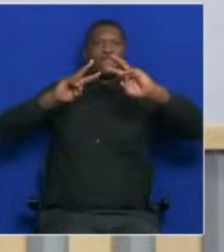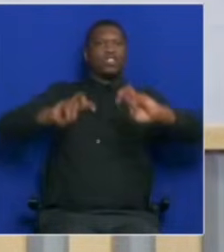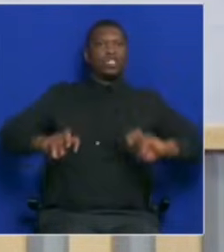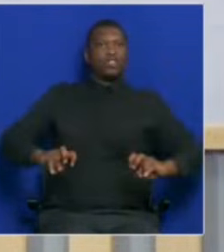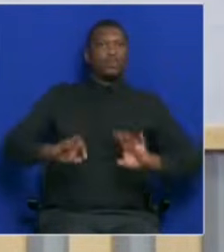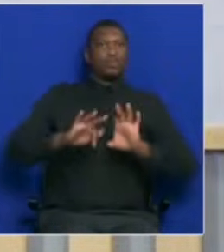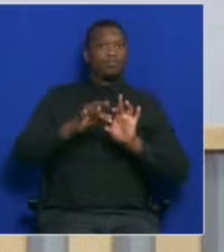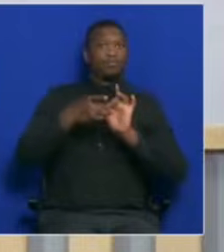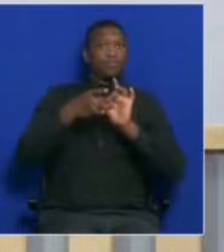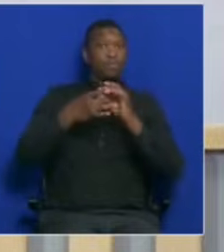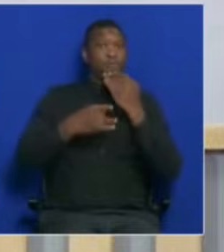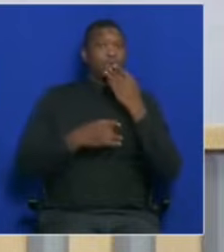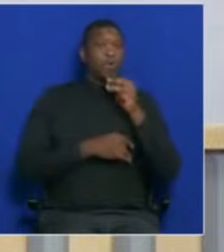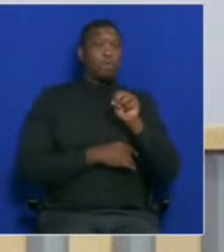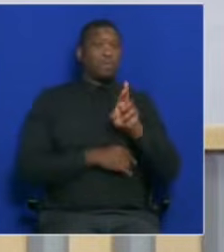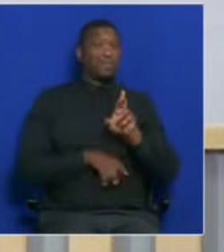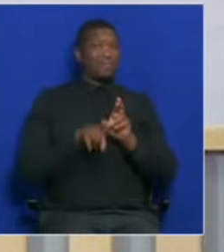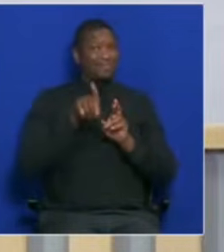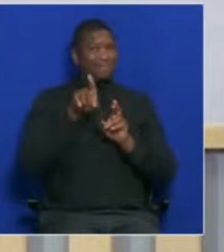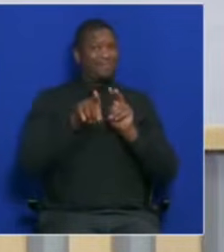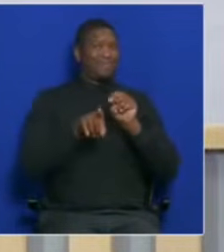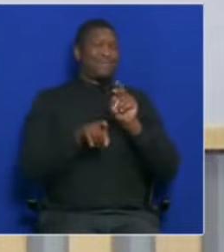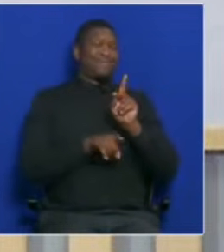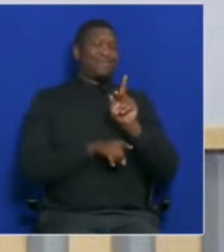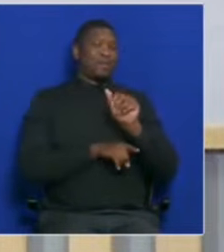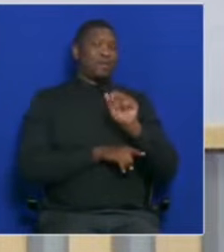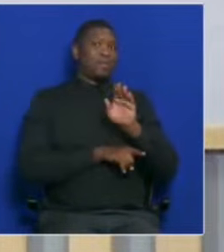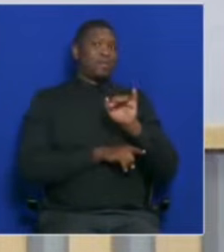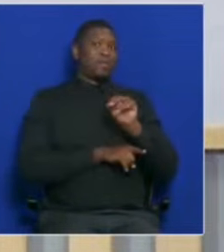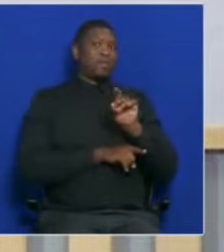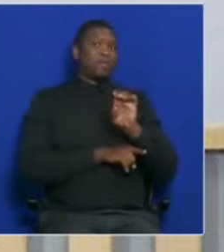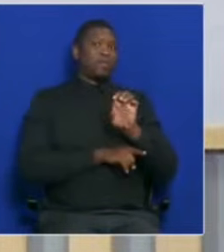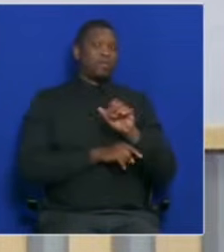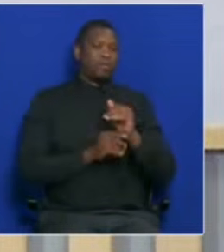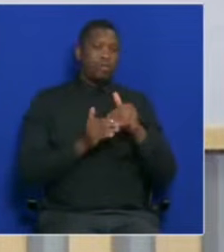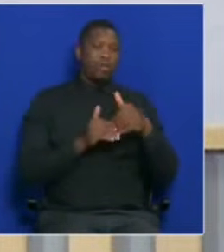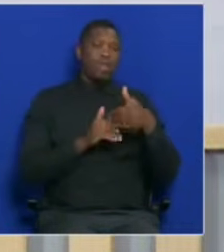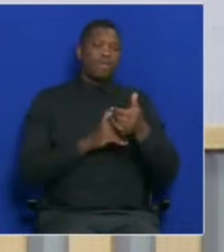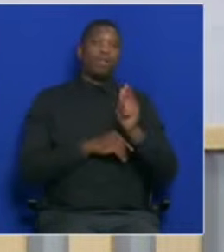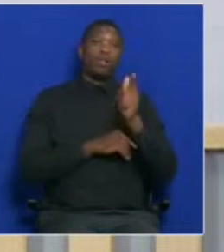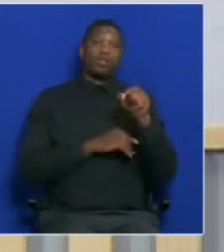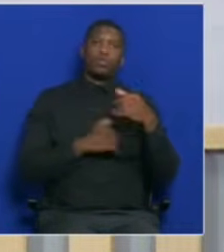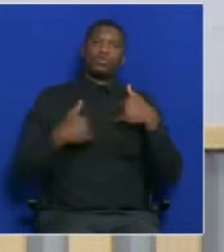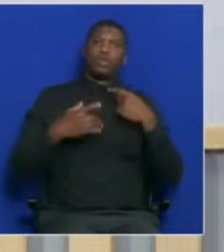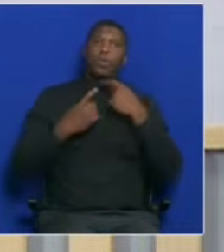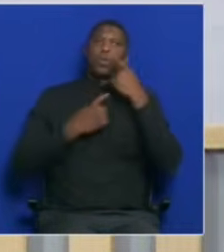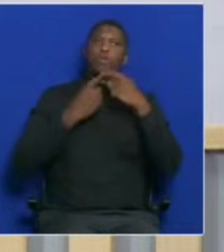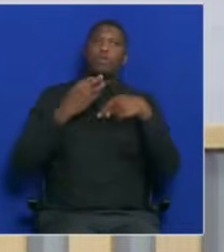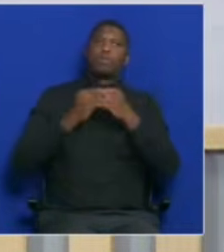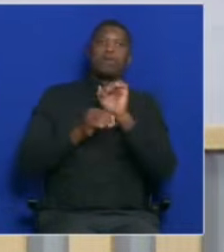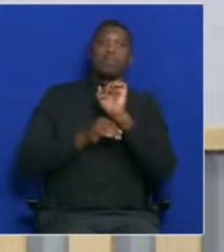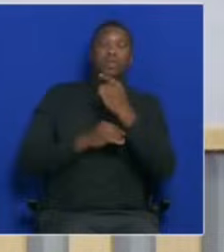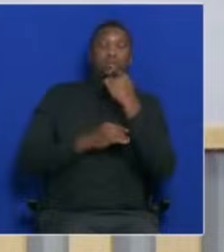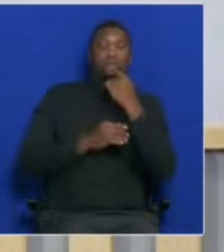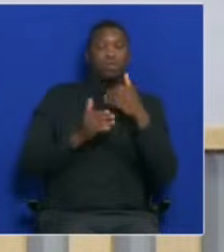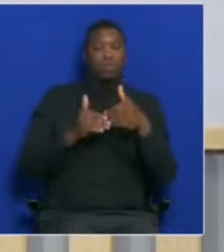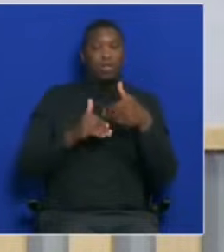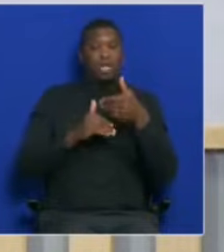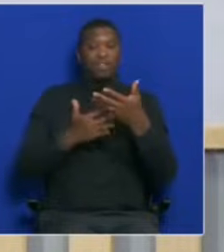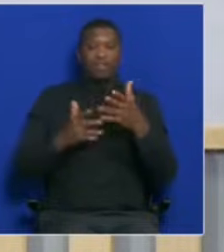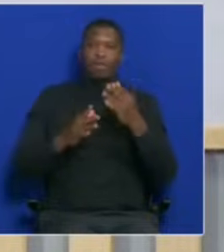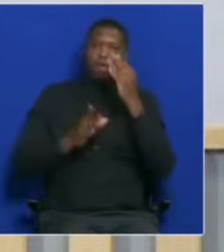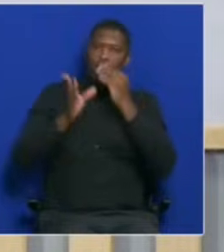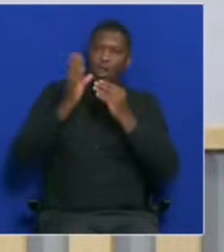Nkabinde, which you later complain about, and you say you subsequently learned that